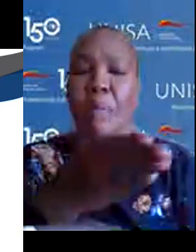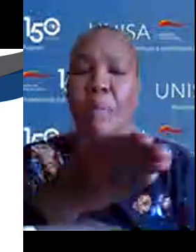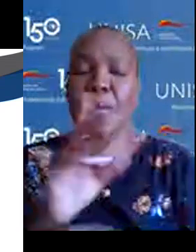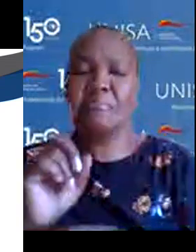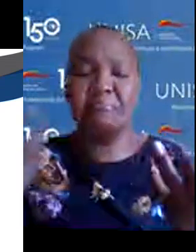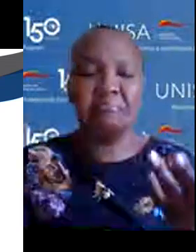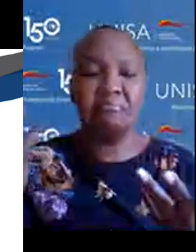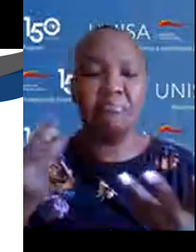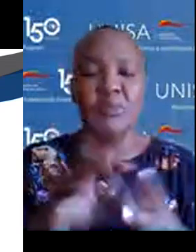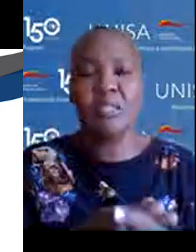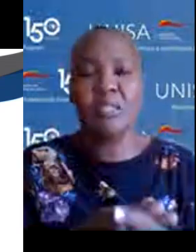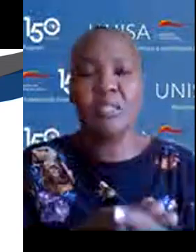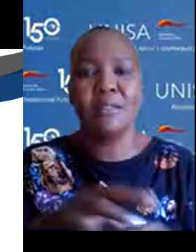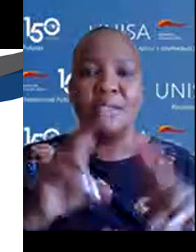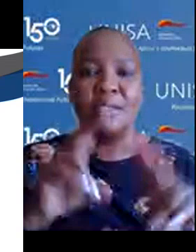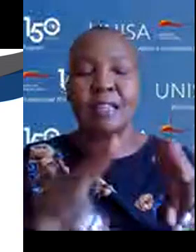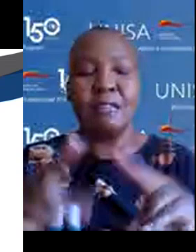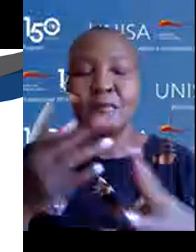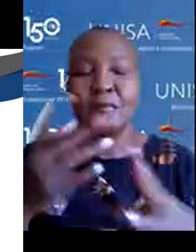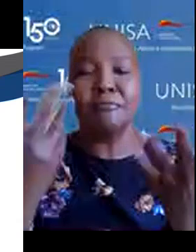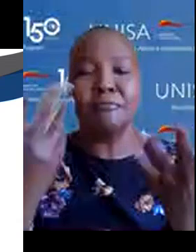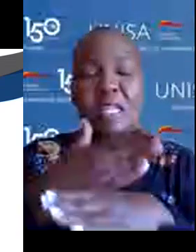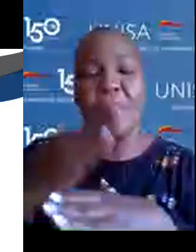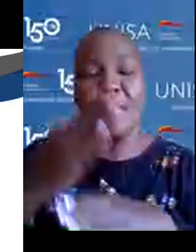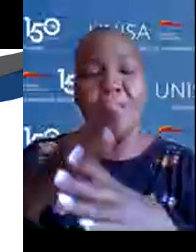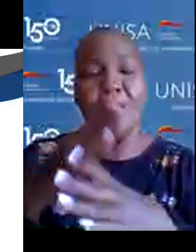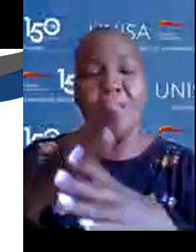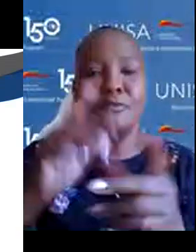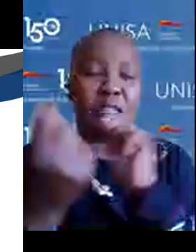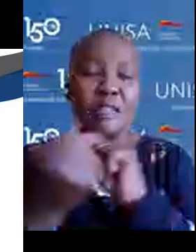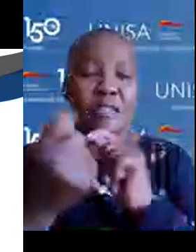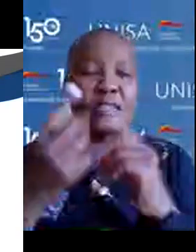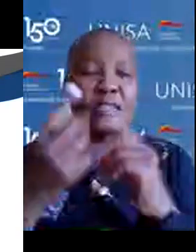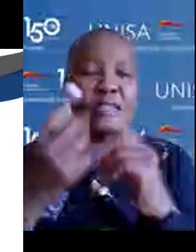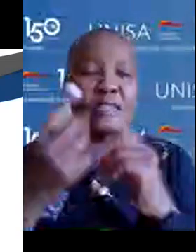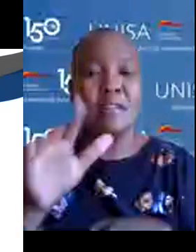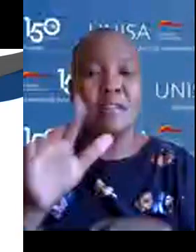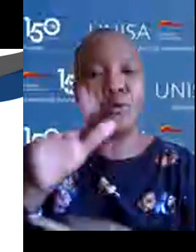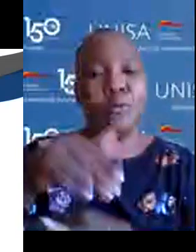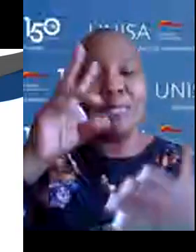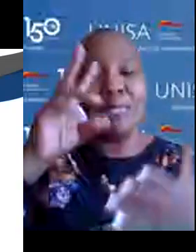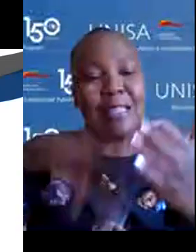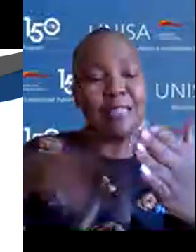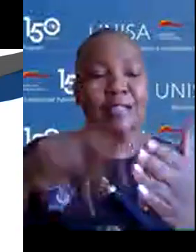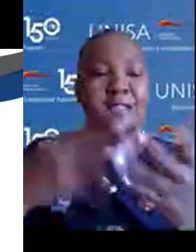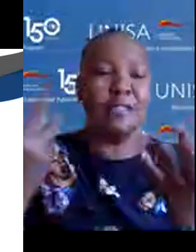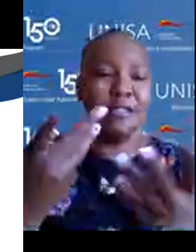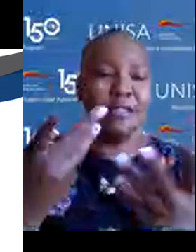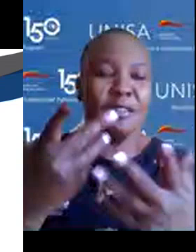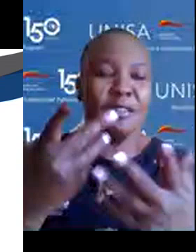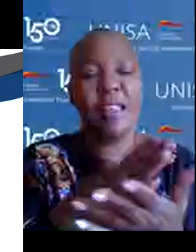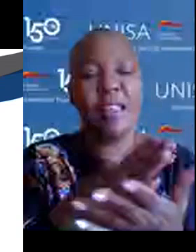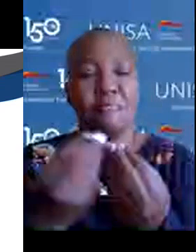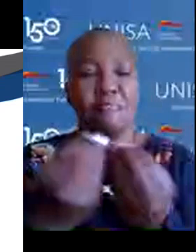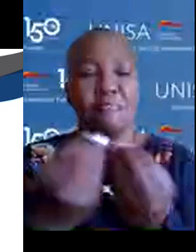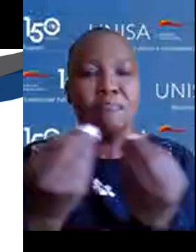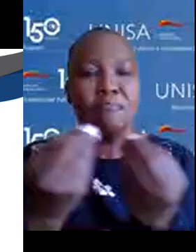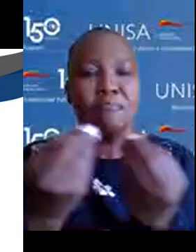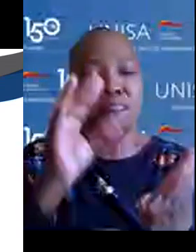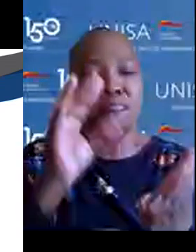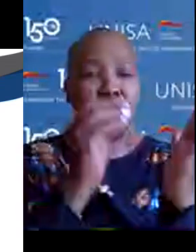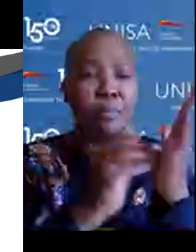search functionality, but really the tools for translation, automatic reading, things that you can put in text,